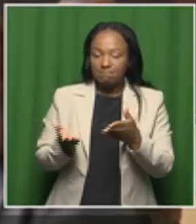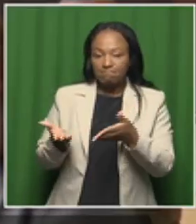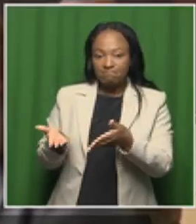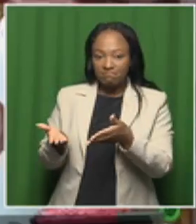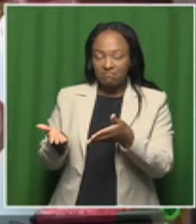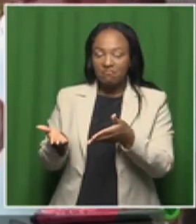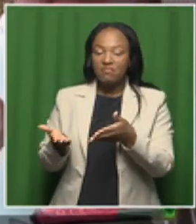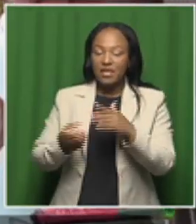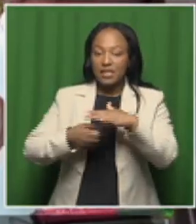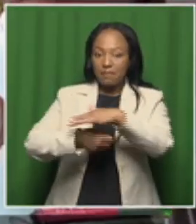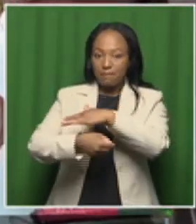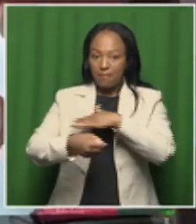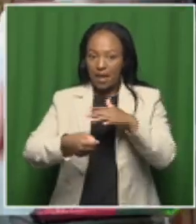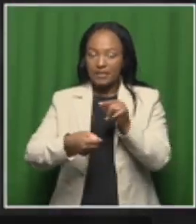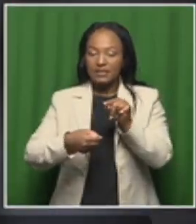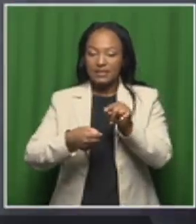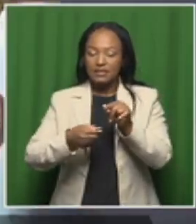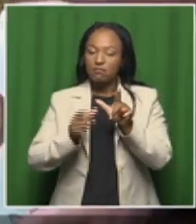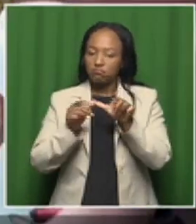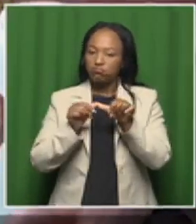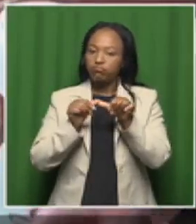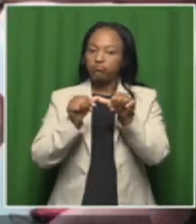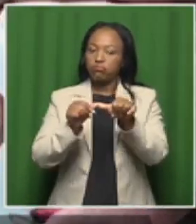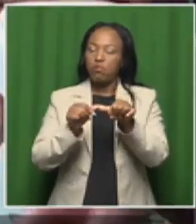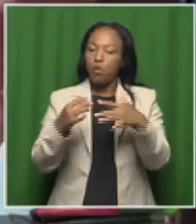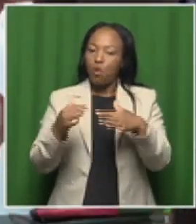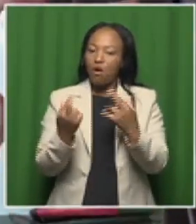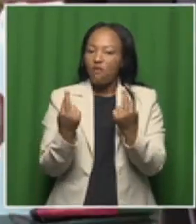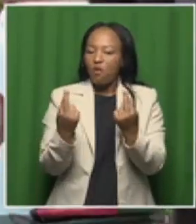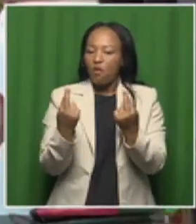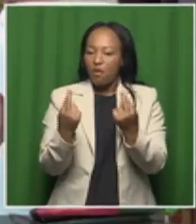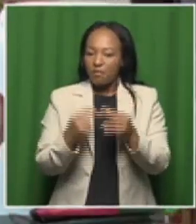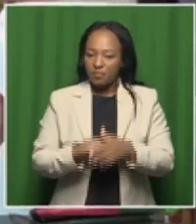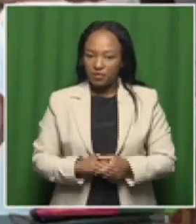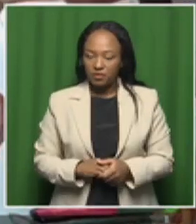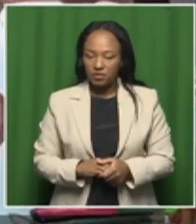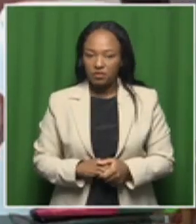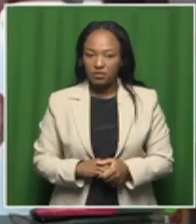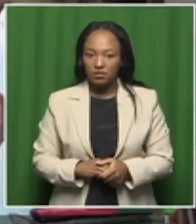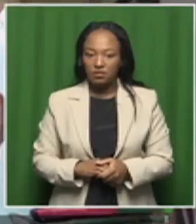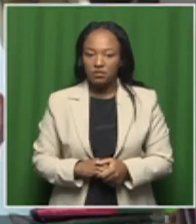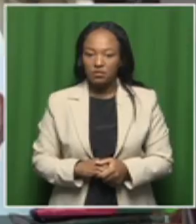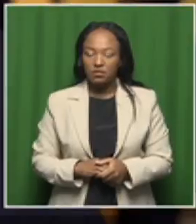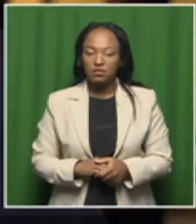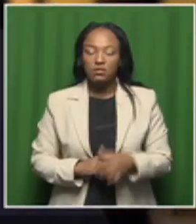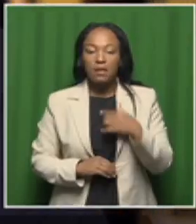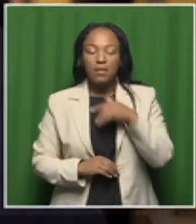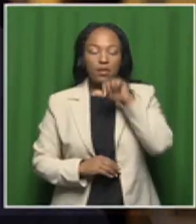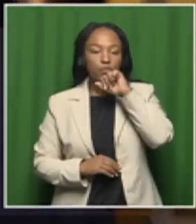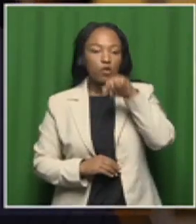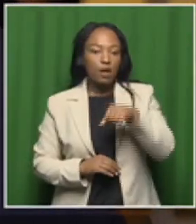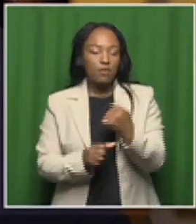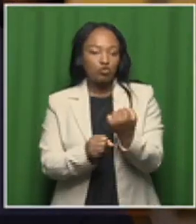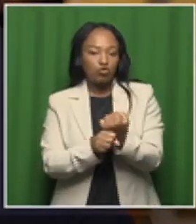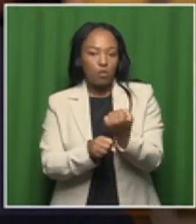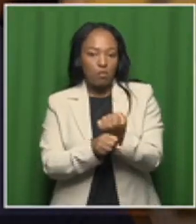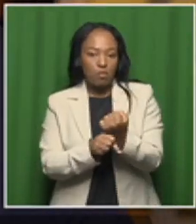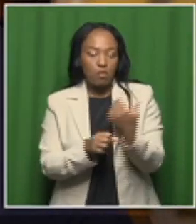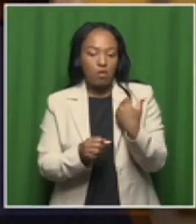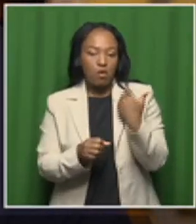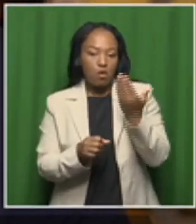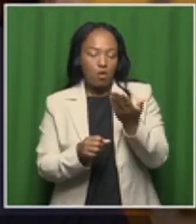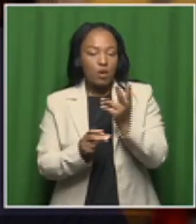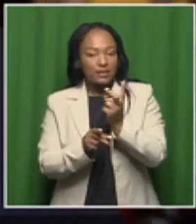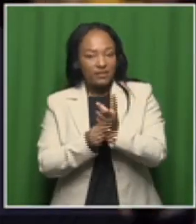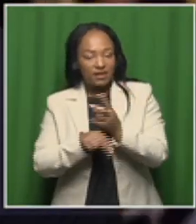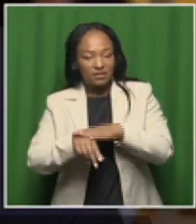in this place, that remains a beacon of hope. What I love about my job is the atmosphere. I mean, right now we're going through difficult times